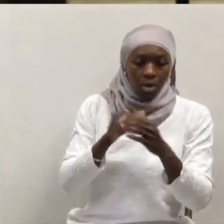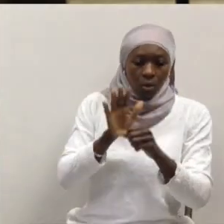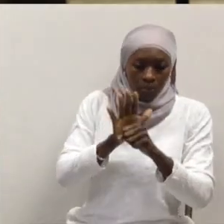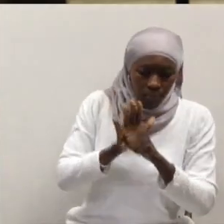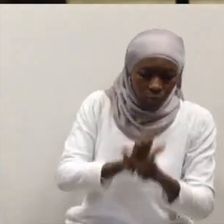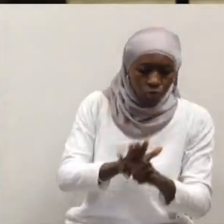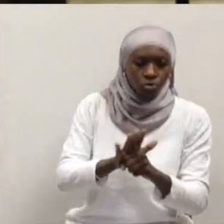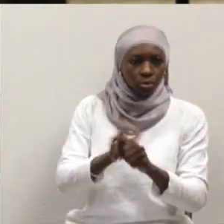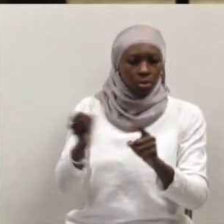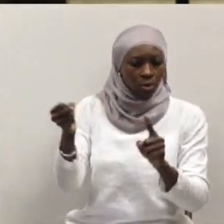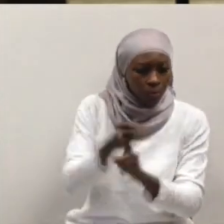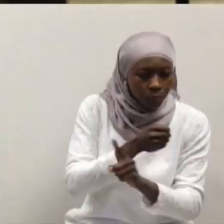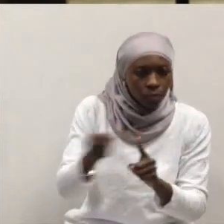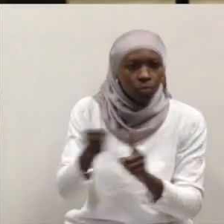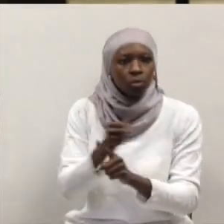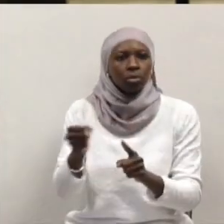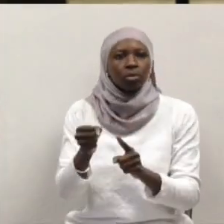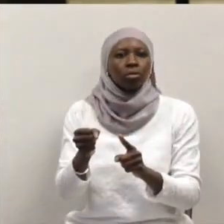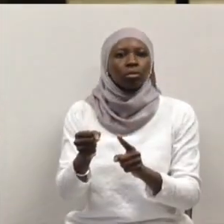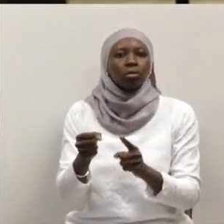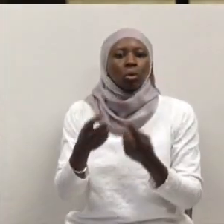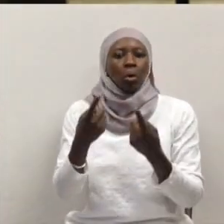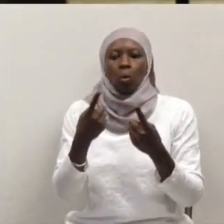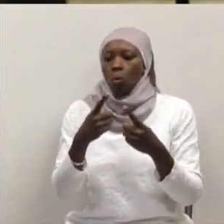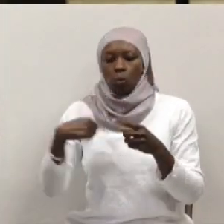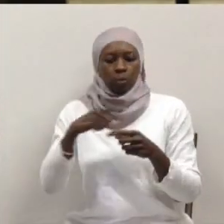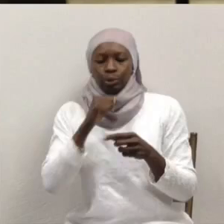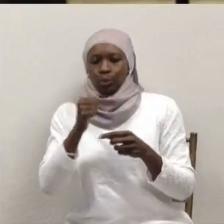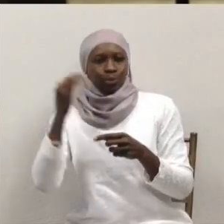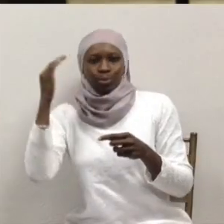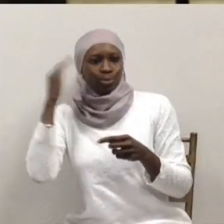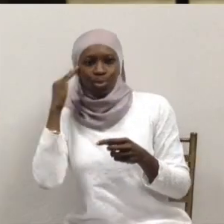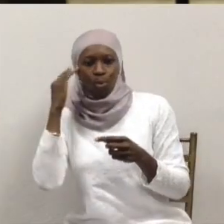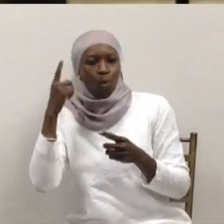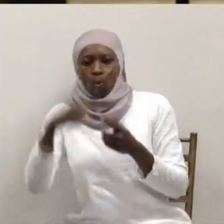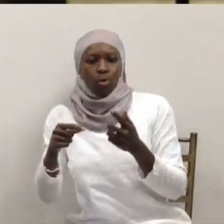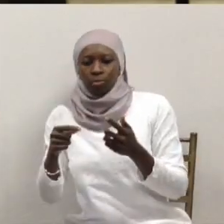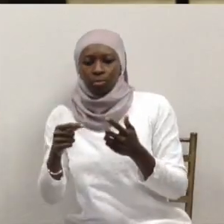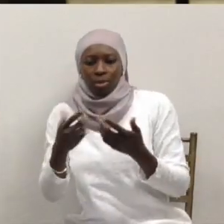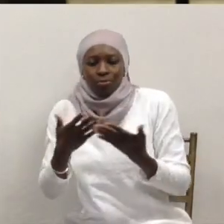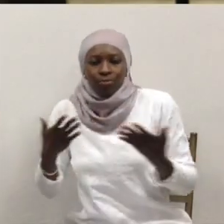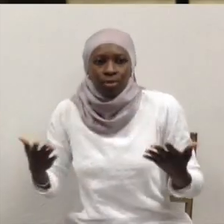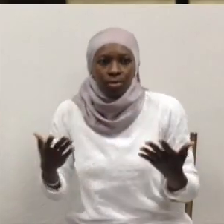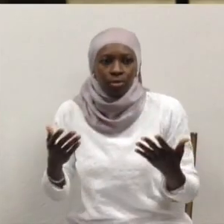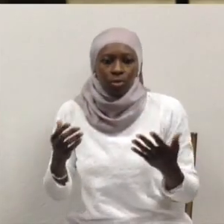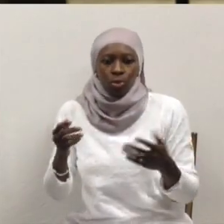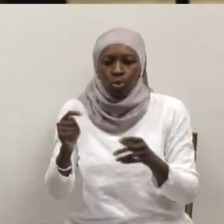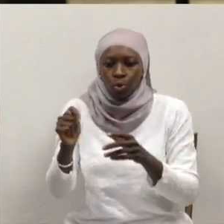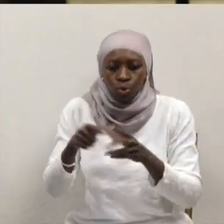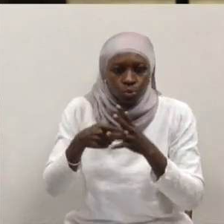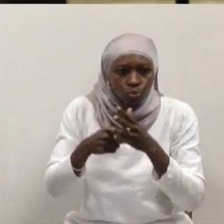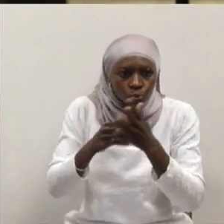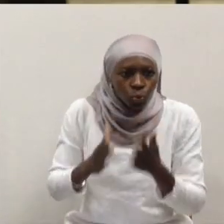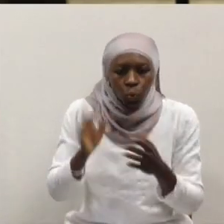how they maneuver, what tactics they use, until we are clear as to what the